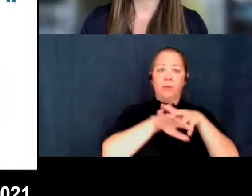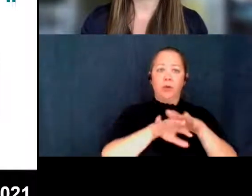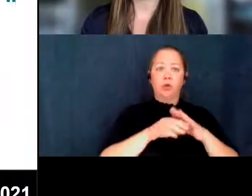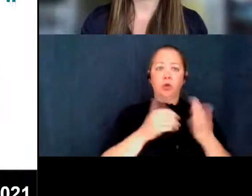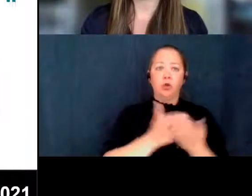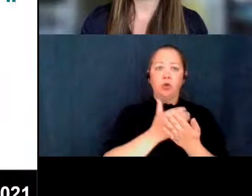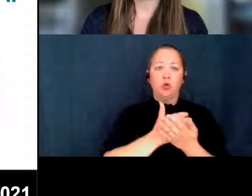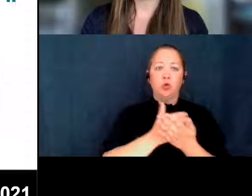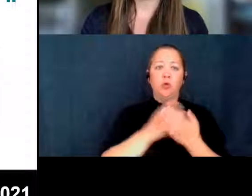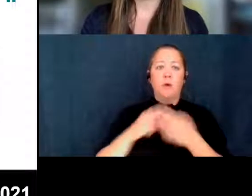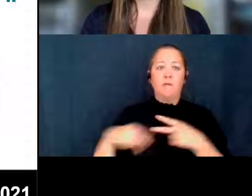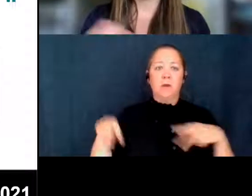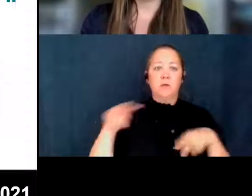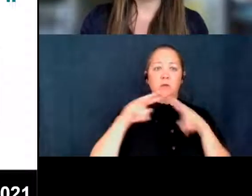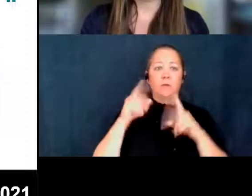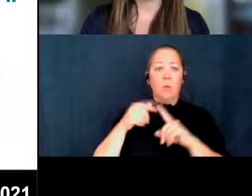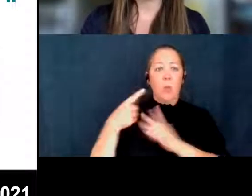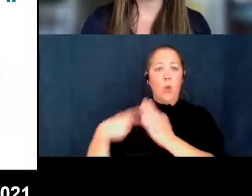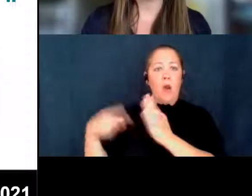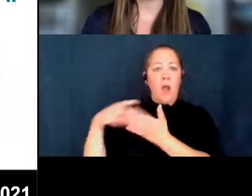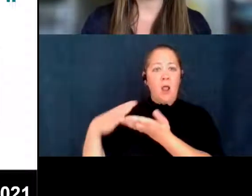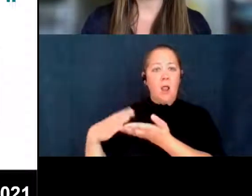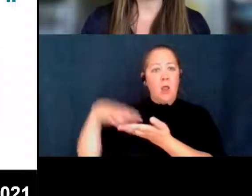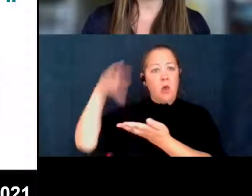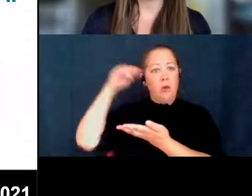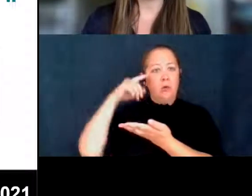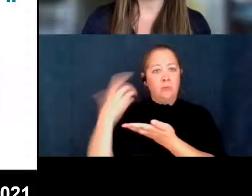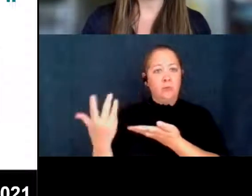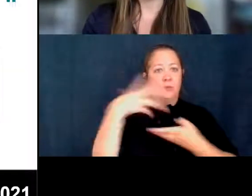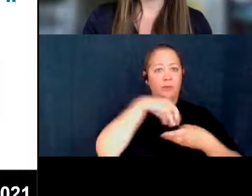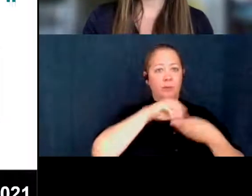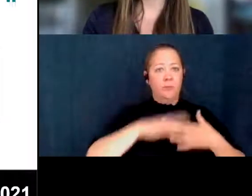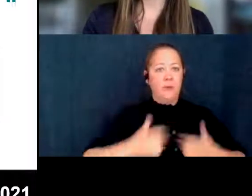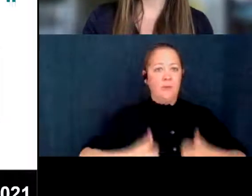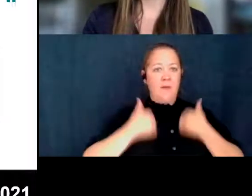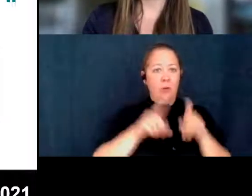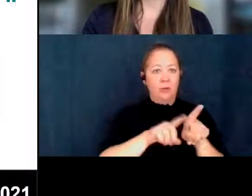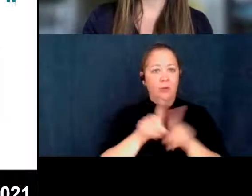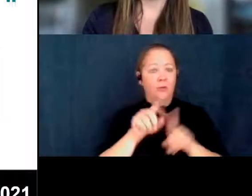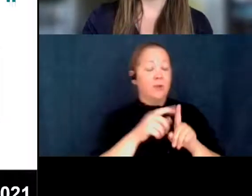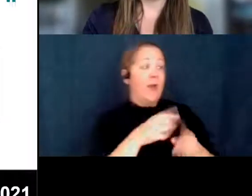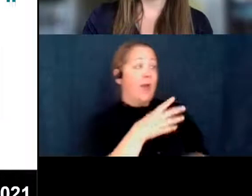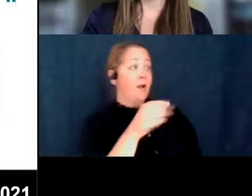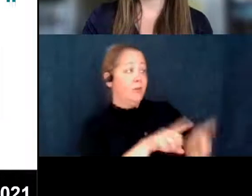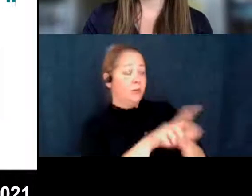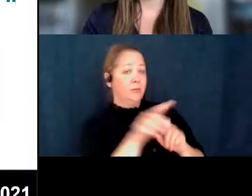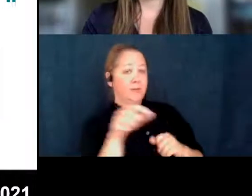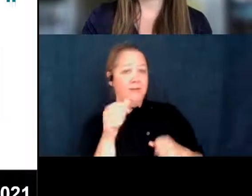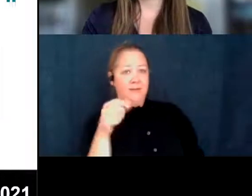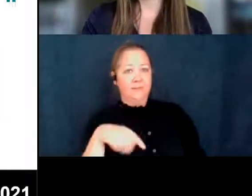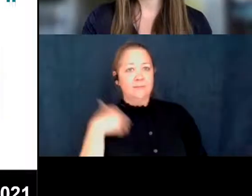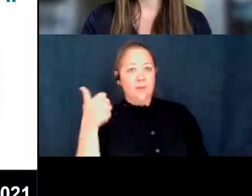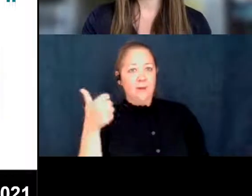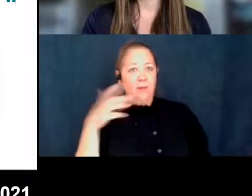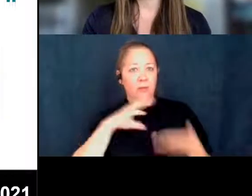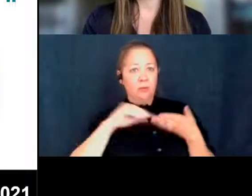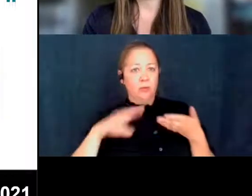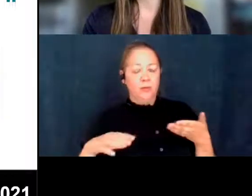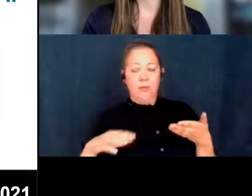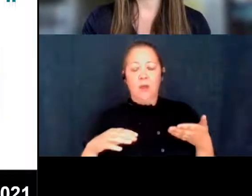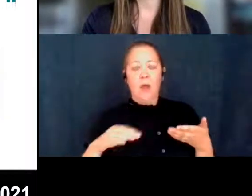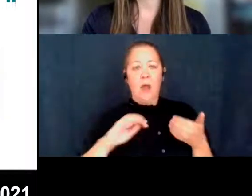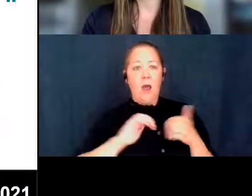back home too." And finally, a second student said, "Literally same." So just showing, how the youth